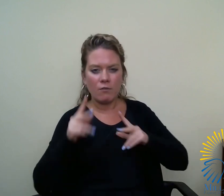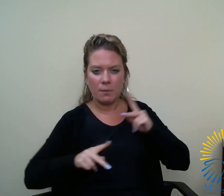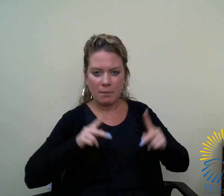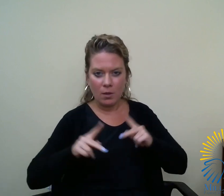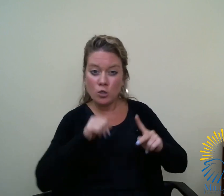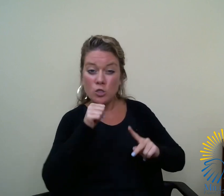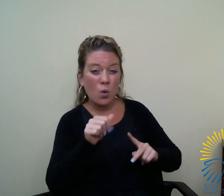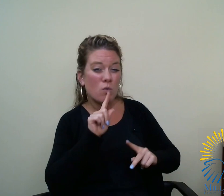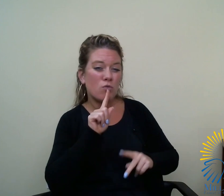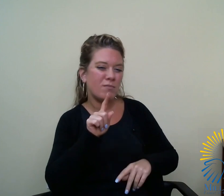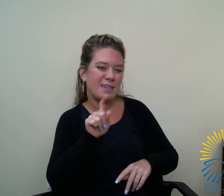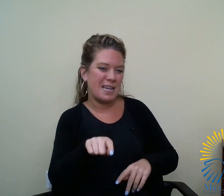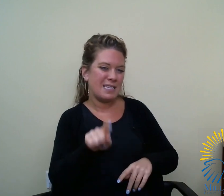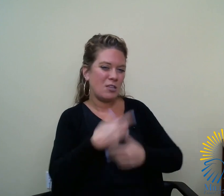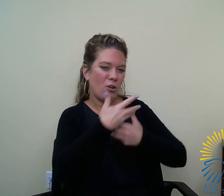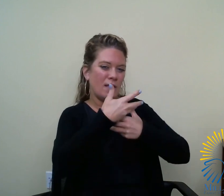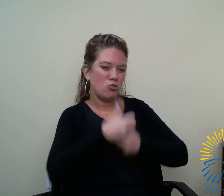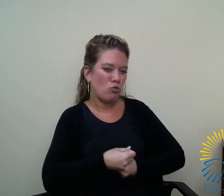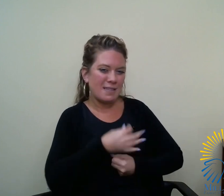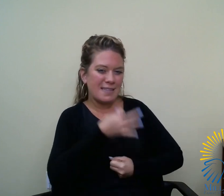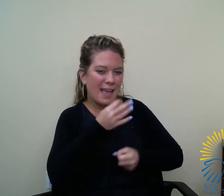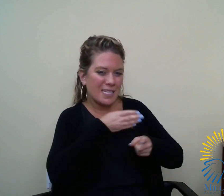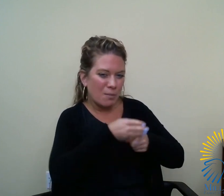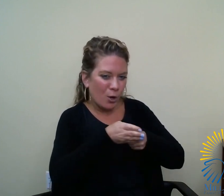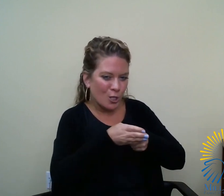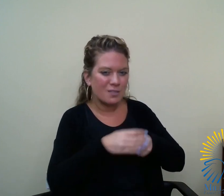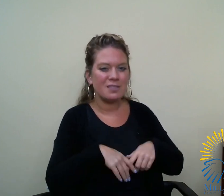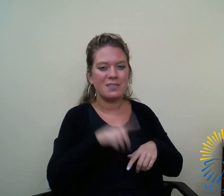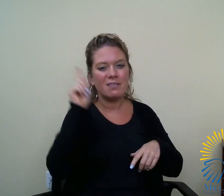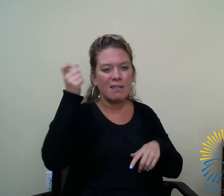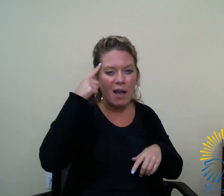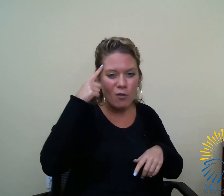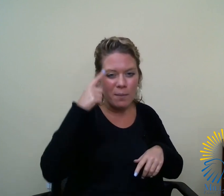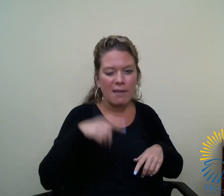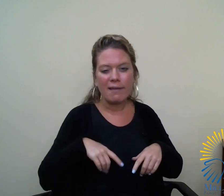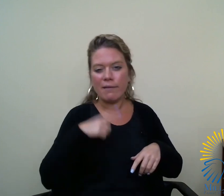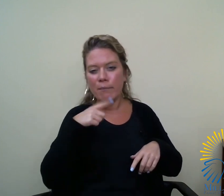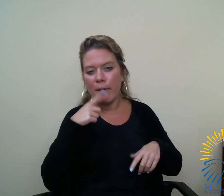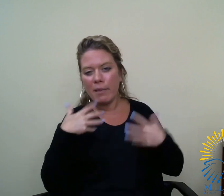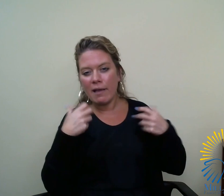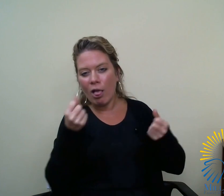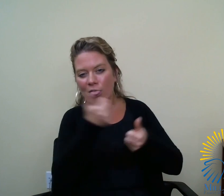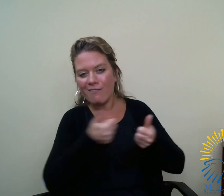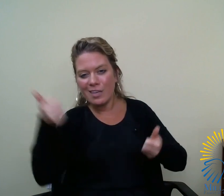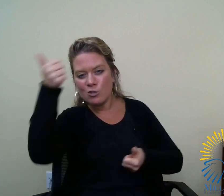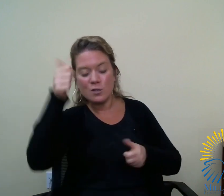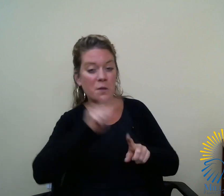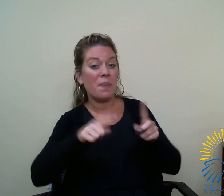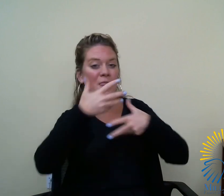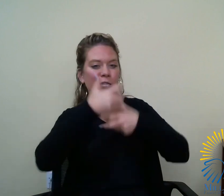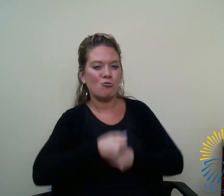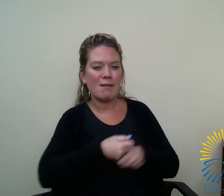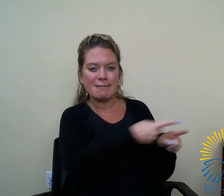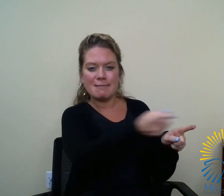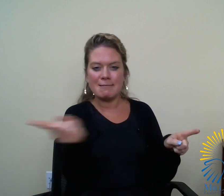people don't necessarily trust experts or what government or public health officials say, but they trust people that